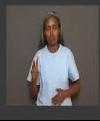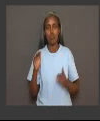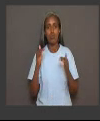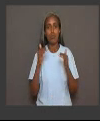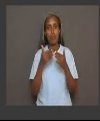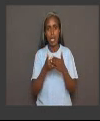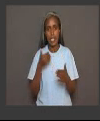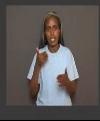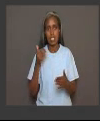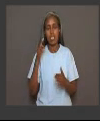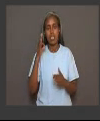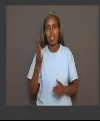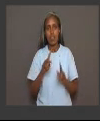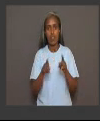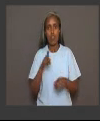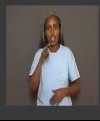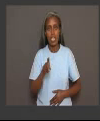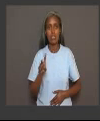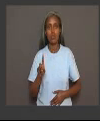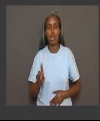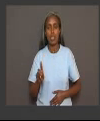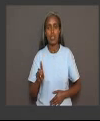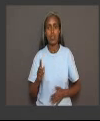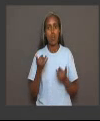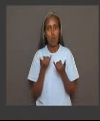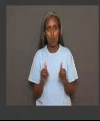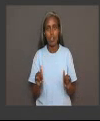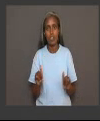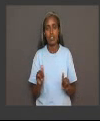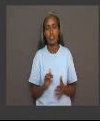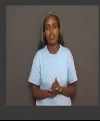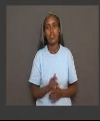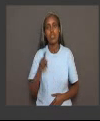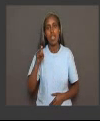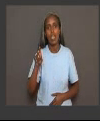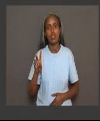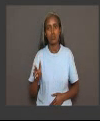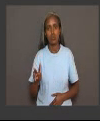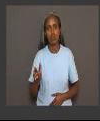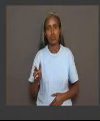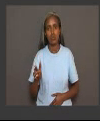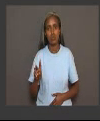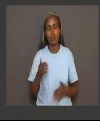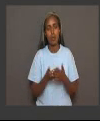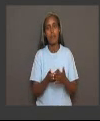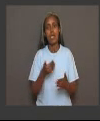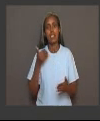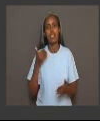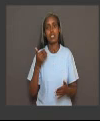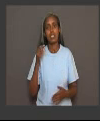minus f of x1 over x2